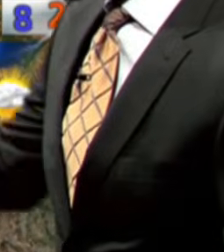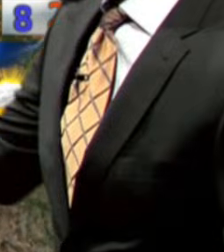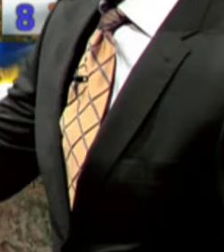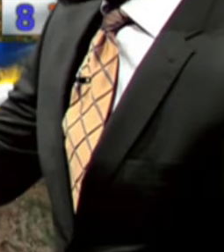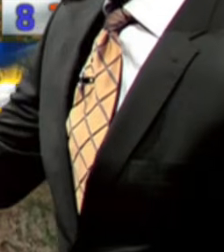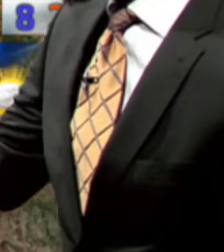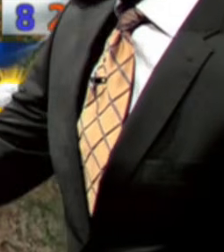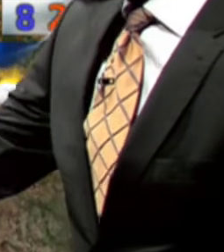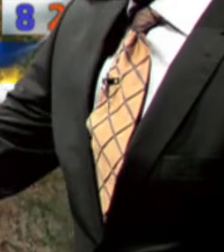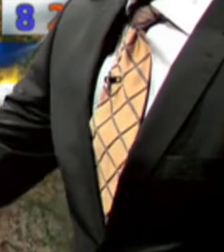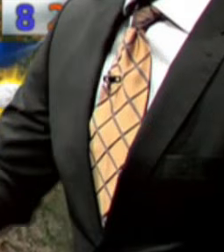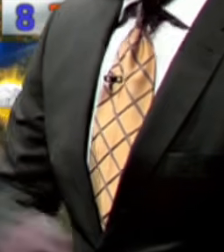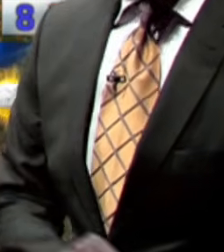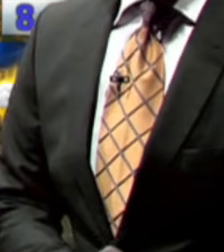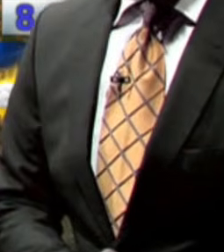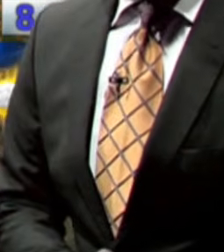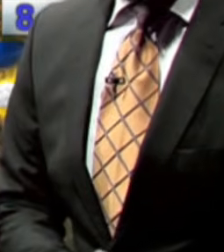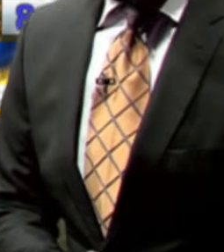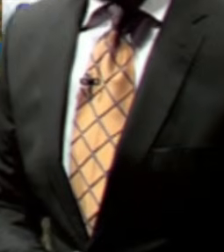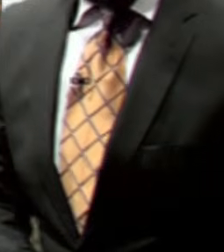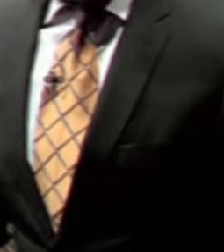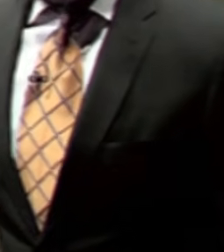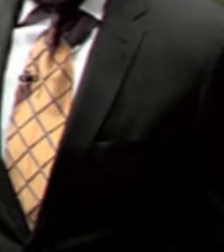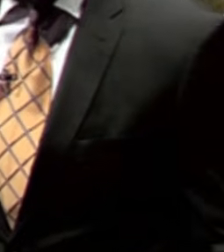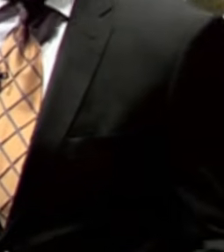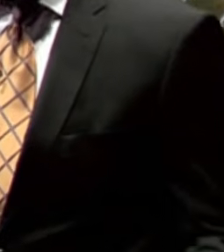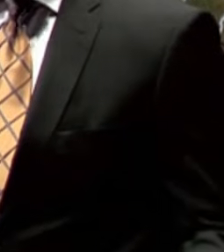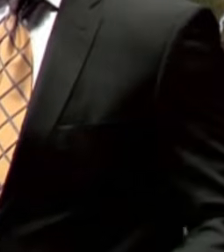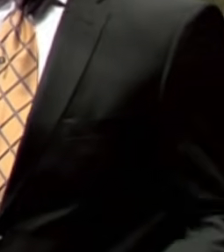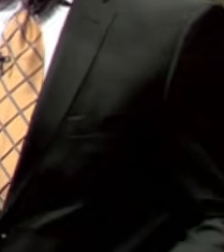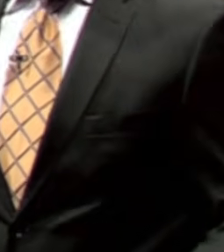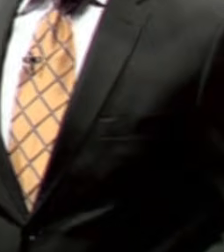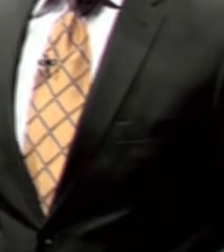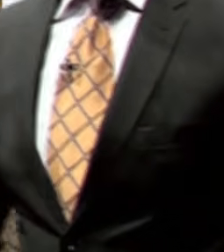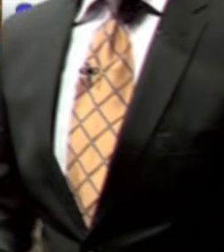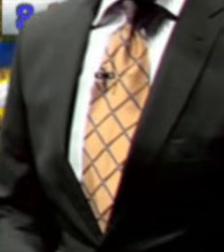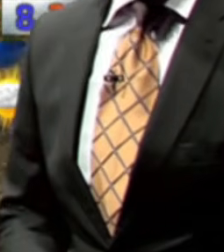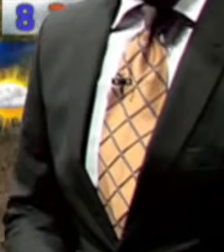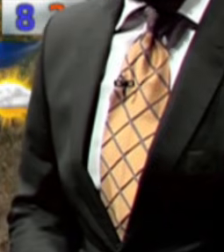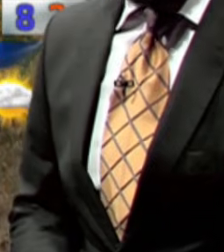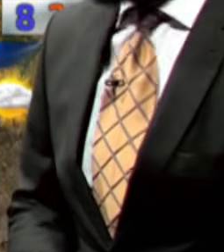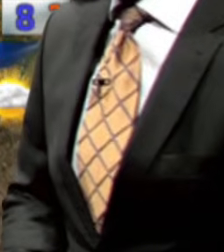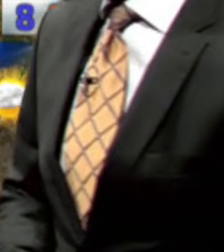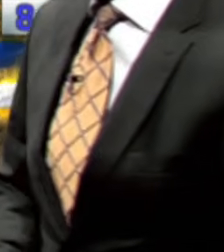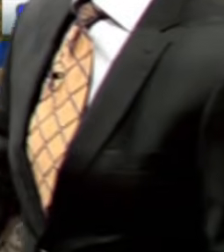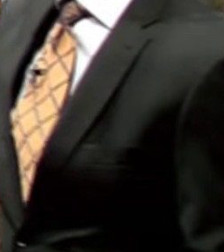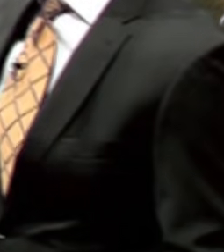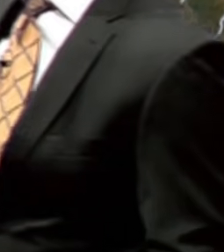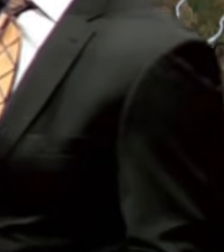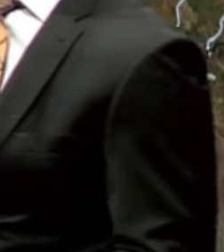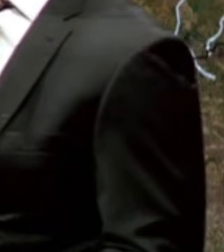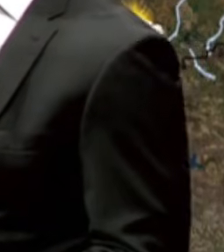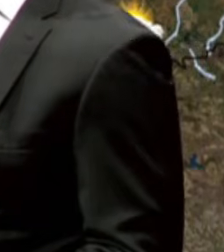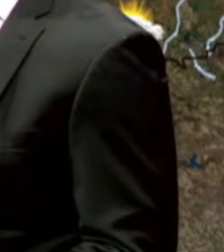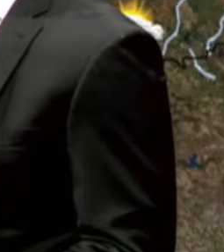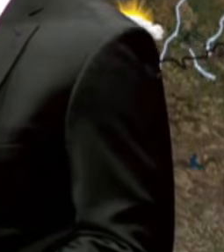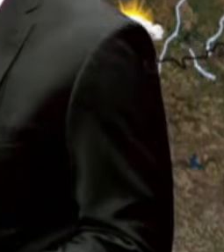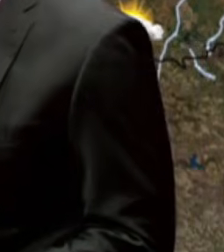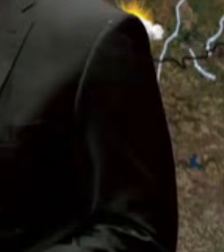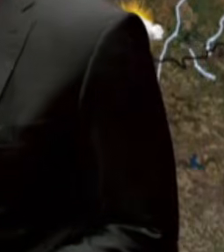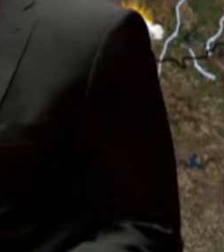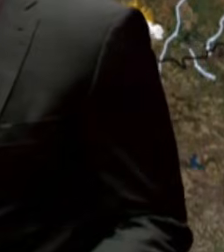ba ti ha re tshebile outdale go tla jale ka ha re sa reneke e tla re kgati di phamele fela go mashome a mabedi go pakang tlatlo pole ha re tshebile ka mafikeng